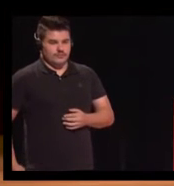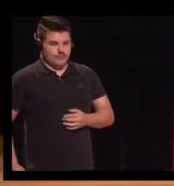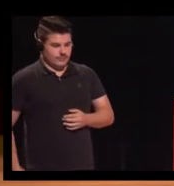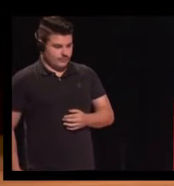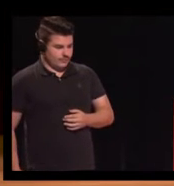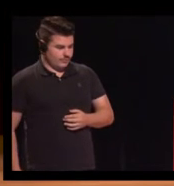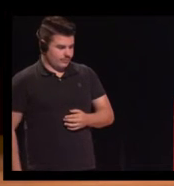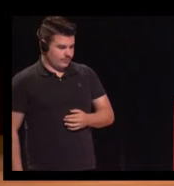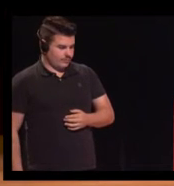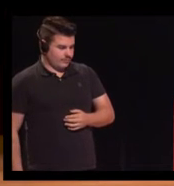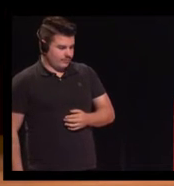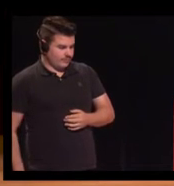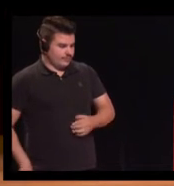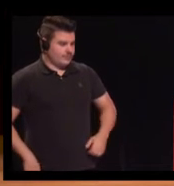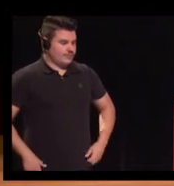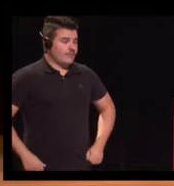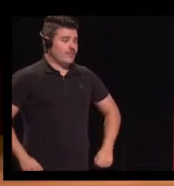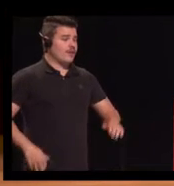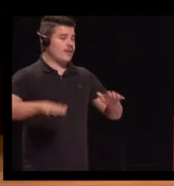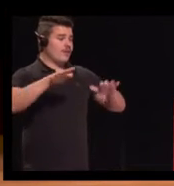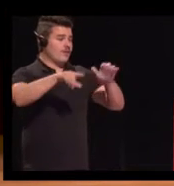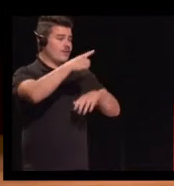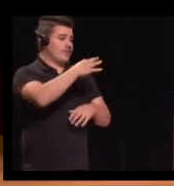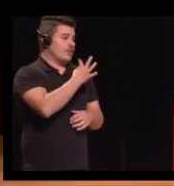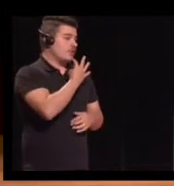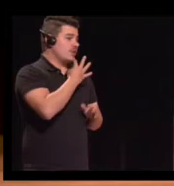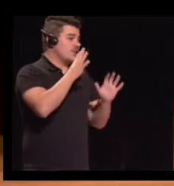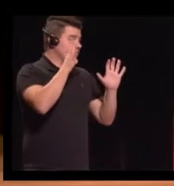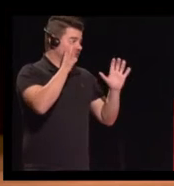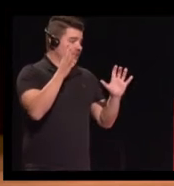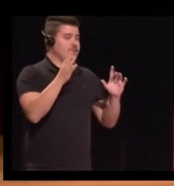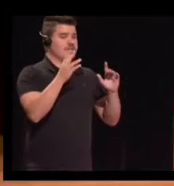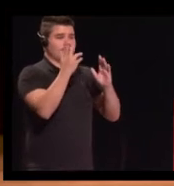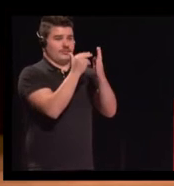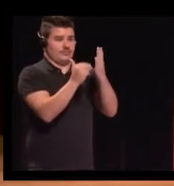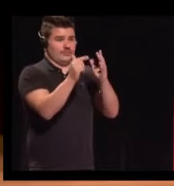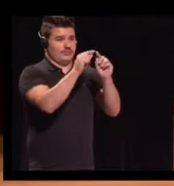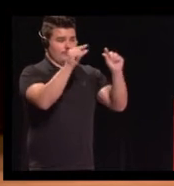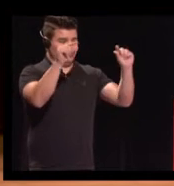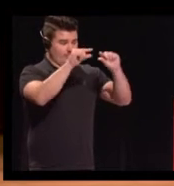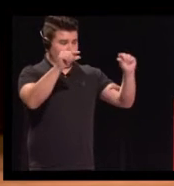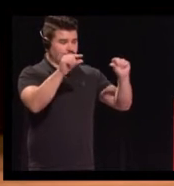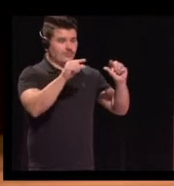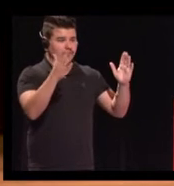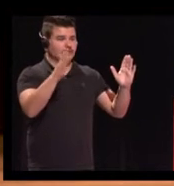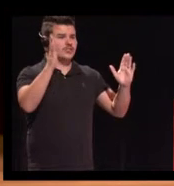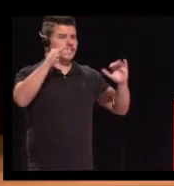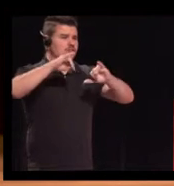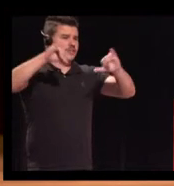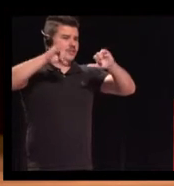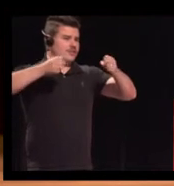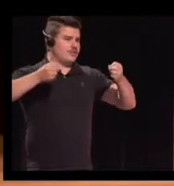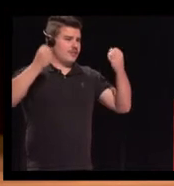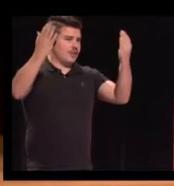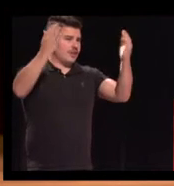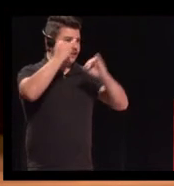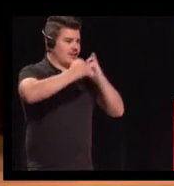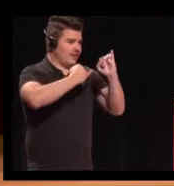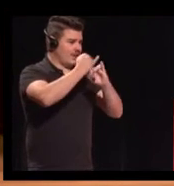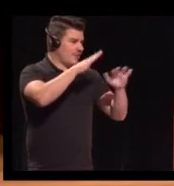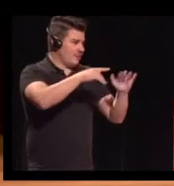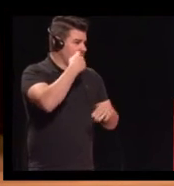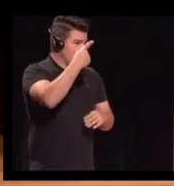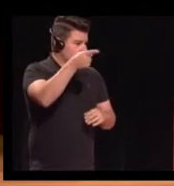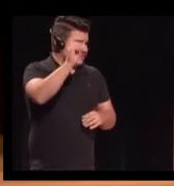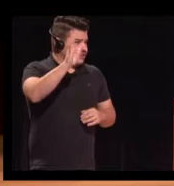You may be familiar with this chart. It's going around the internet, so you might have seen it. And this chart